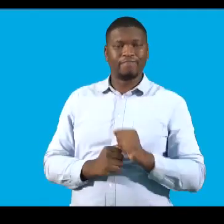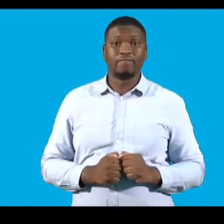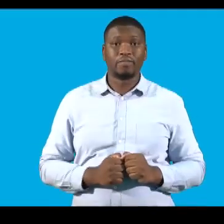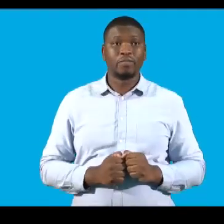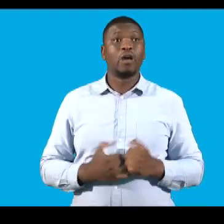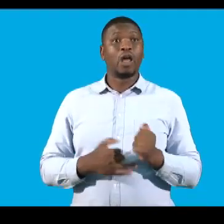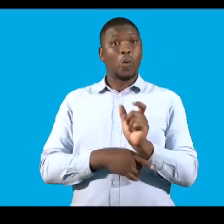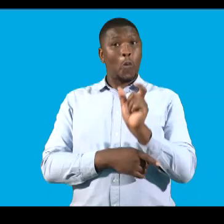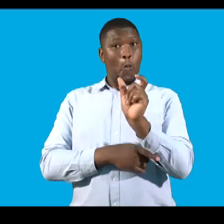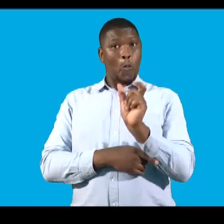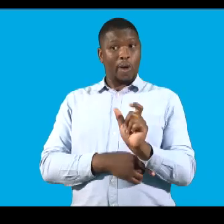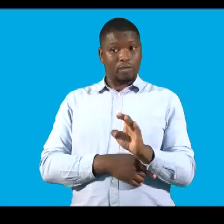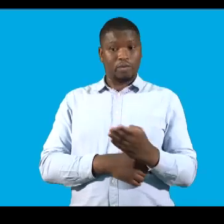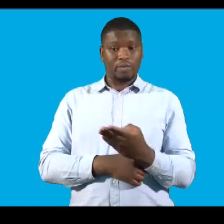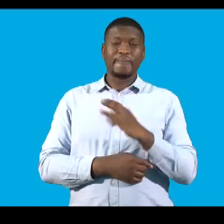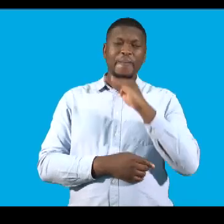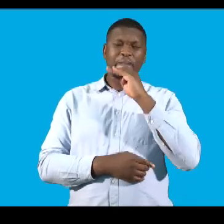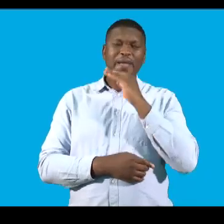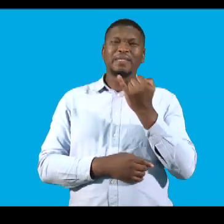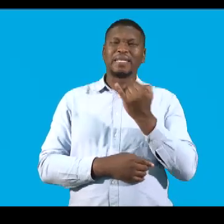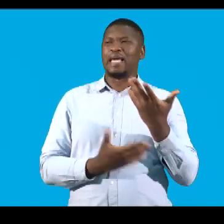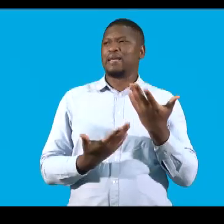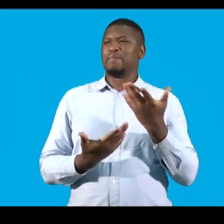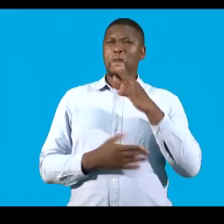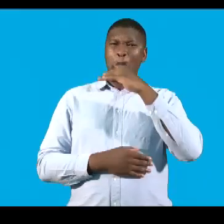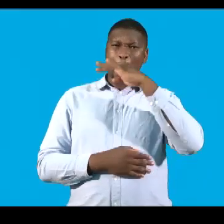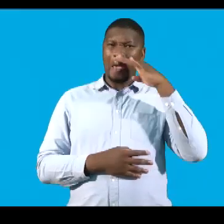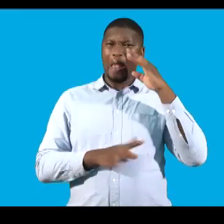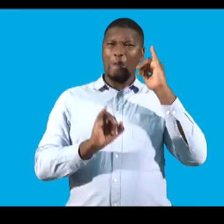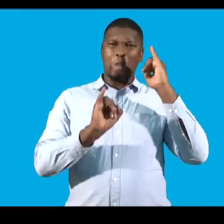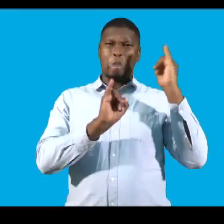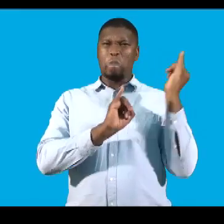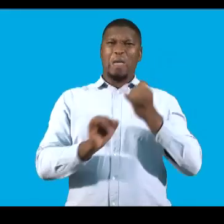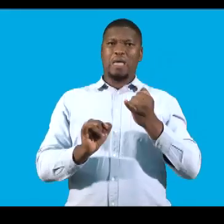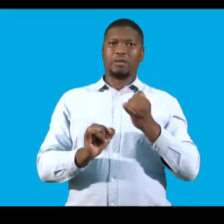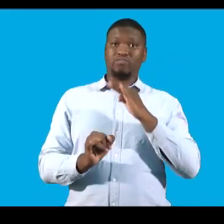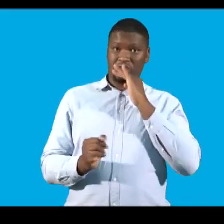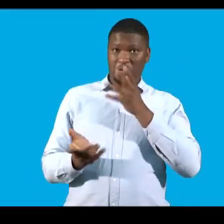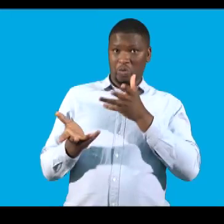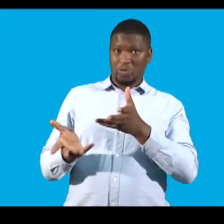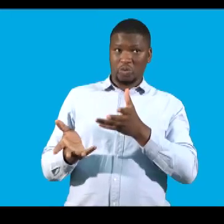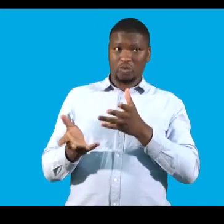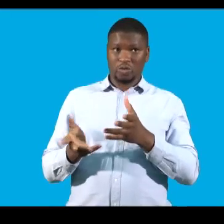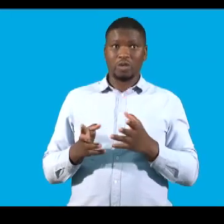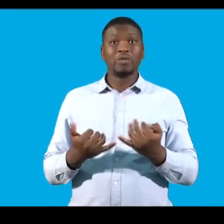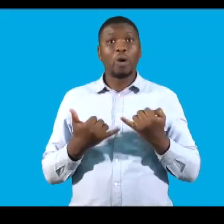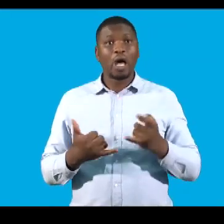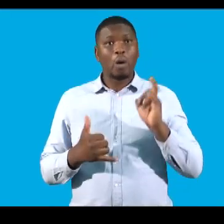So, the word stench suggests a horrible and disgusting smell. So, now we